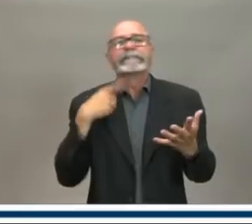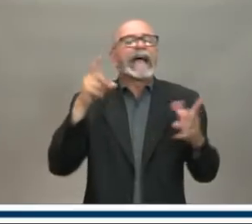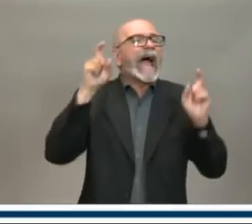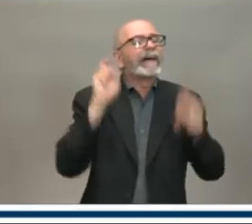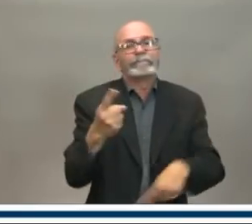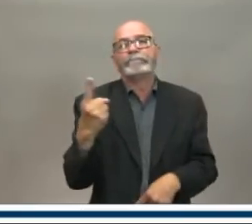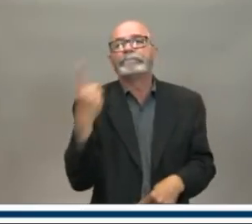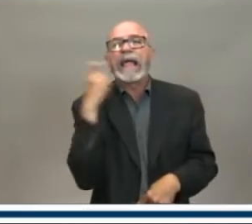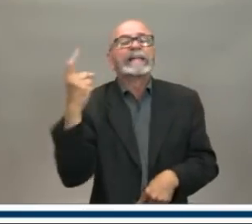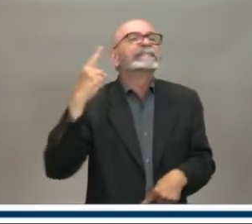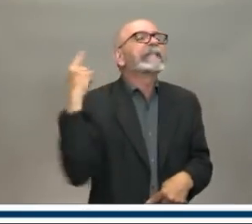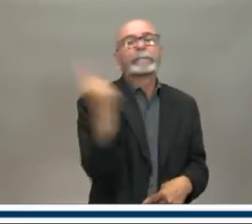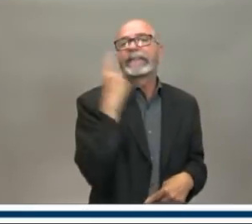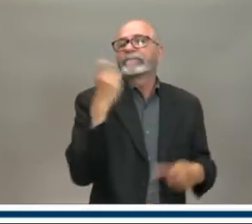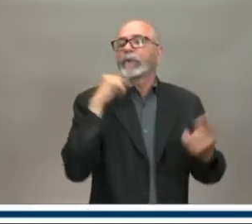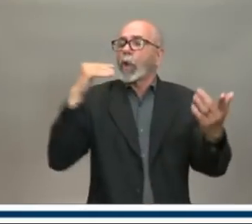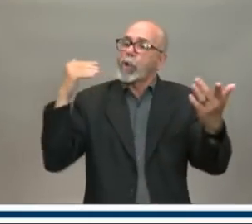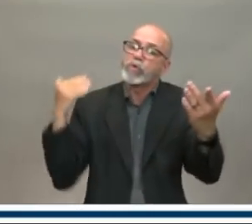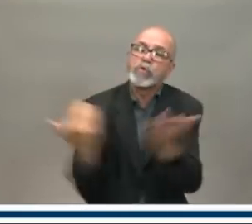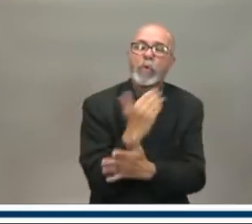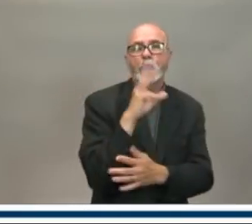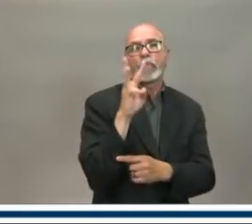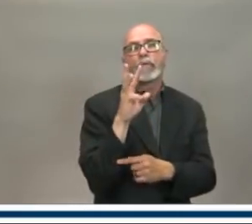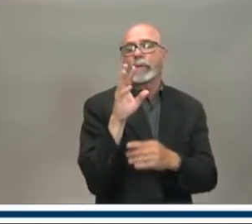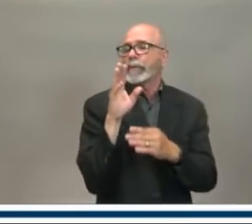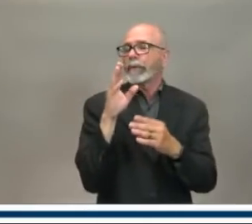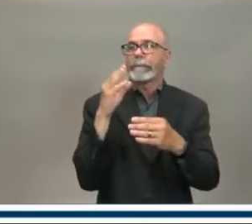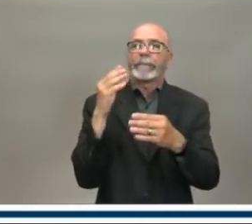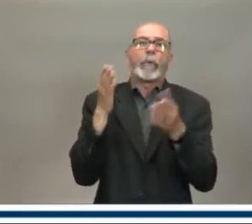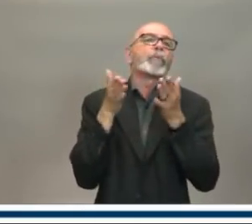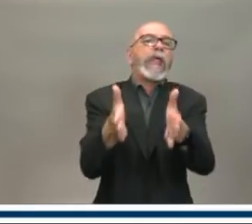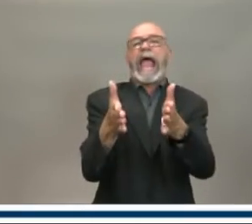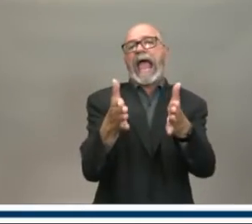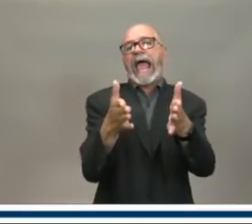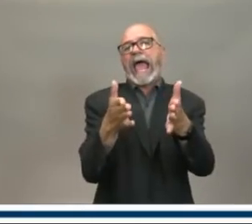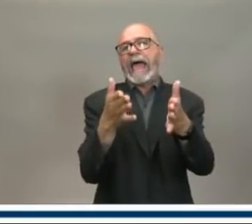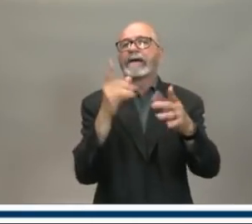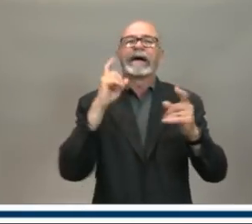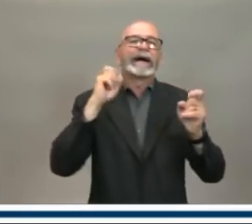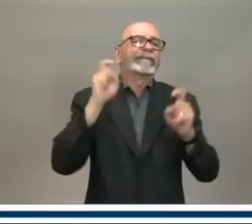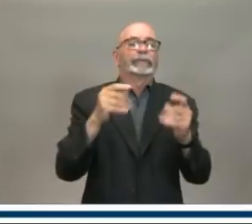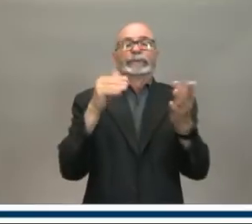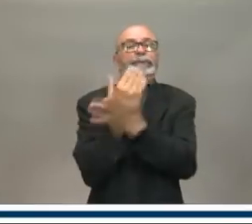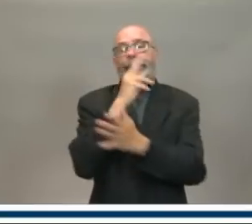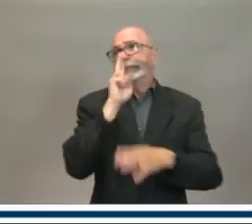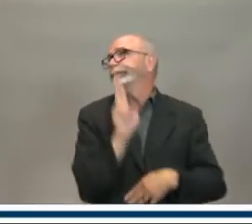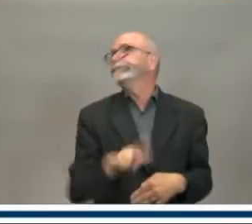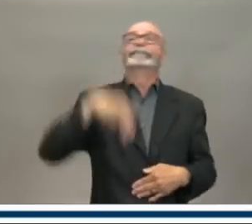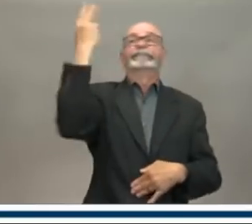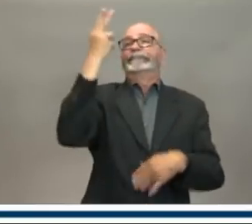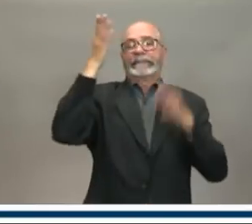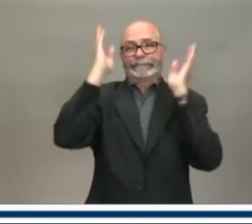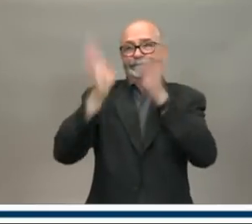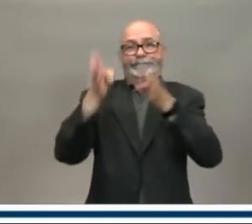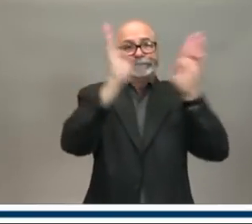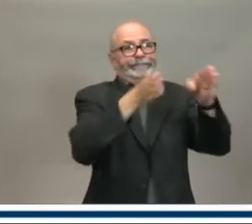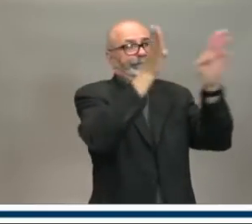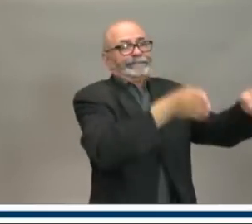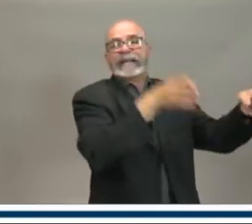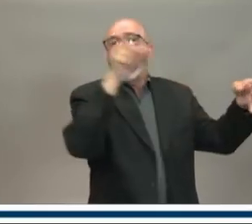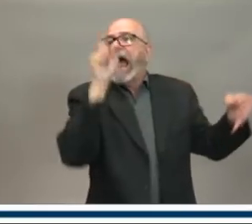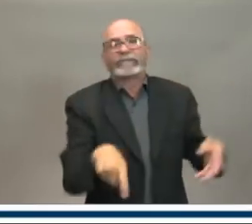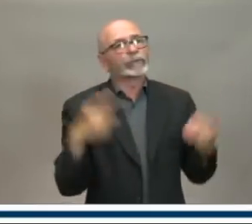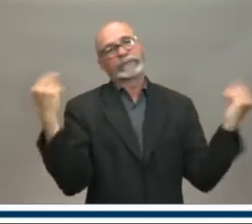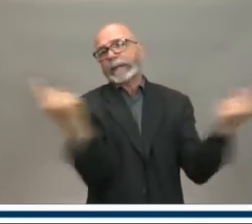this new normal, which really we need to think about how we live with COVID-19. Our